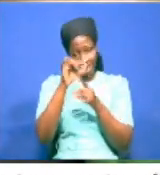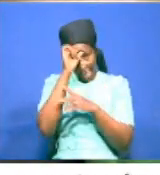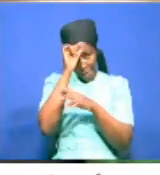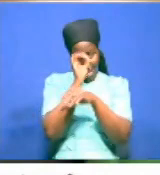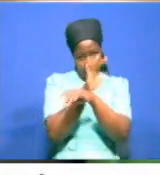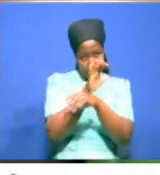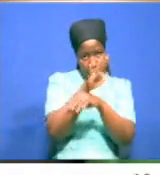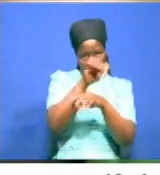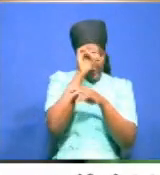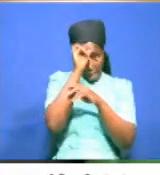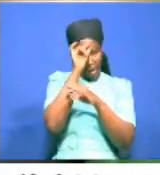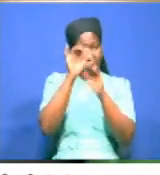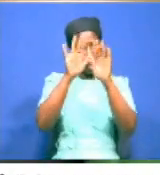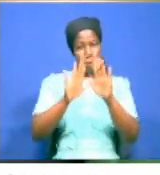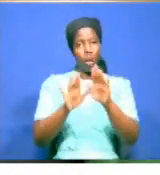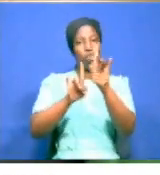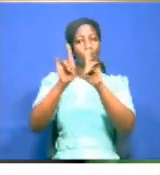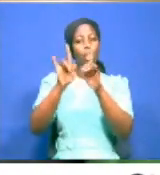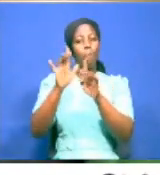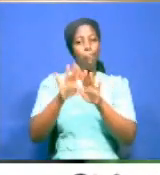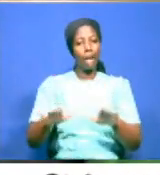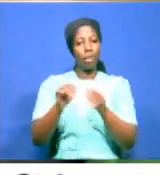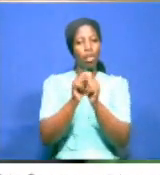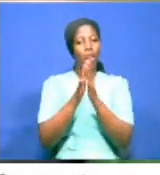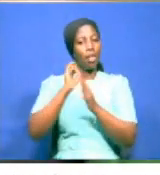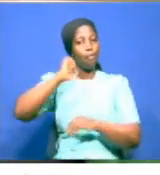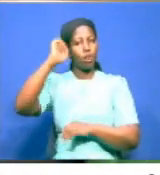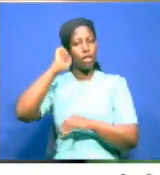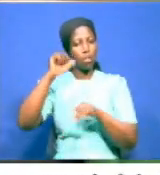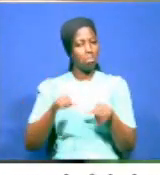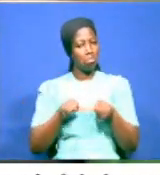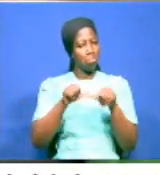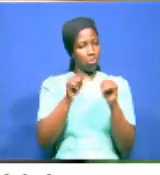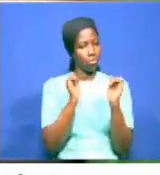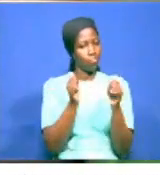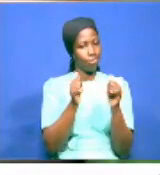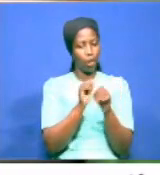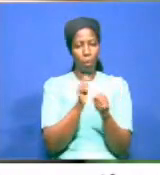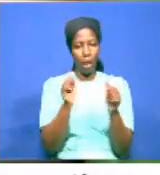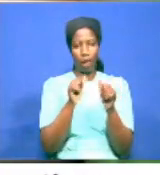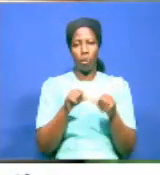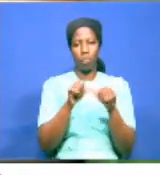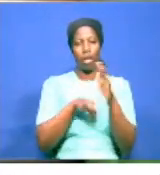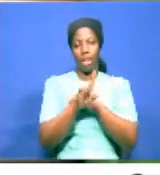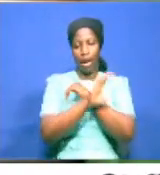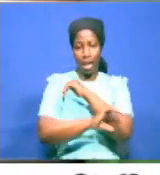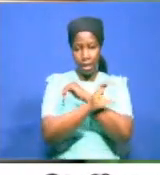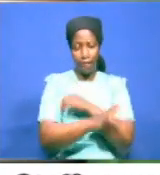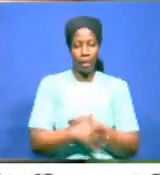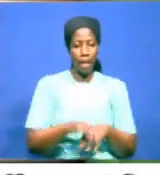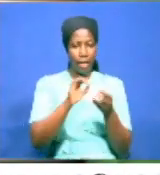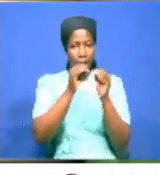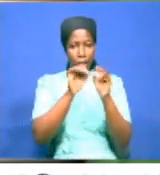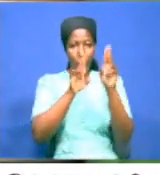by governments of key tourism markets, and political stability that prevail in the country. The number of international